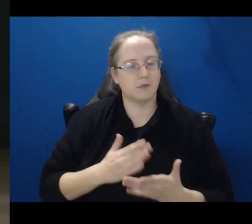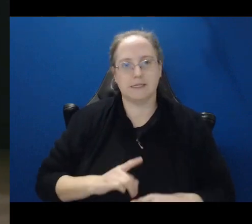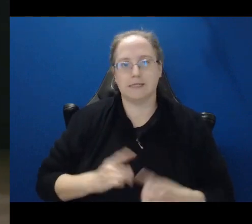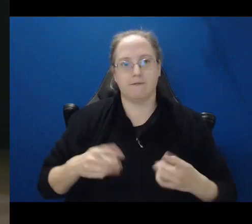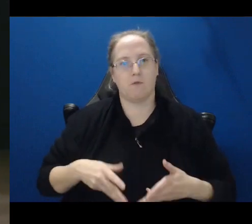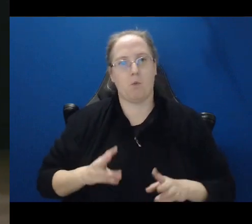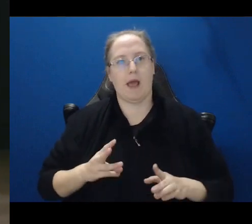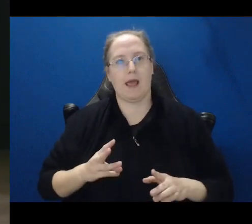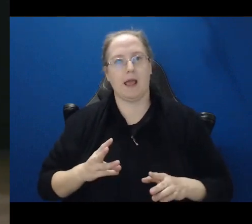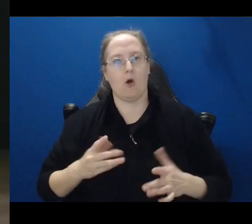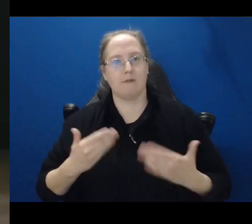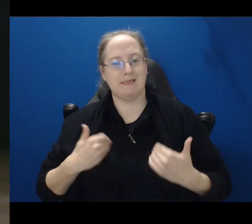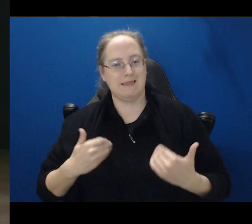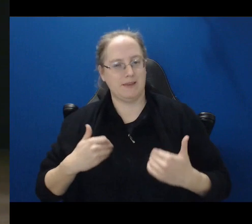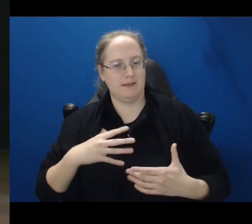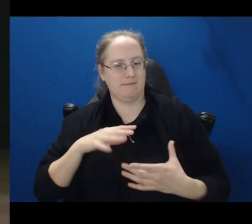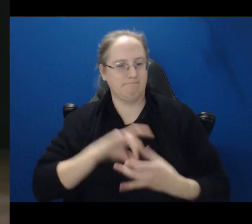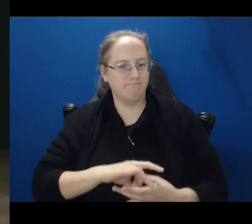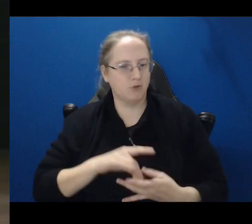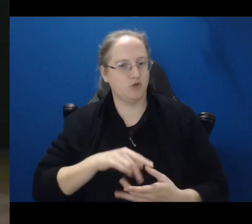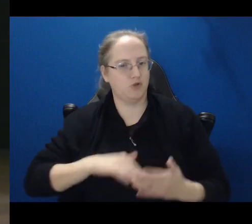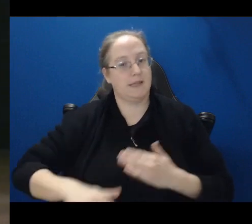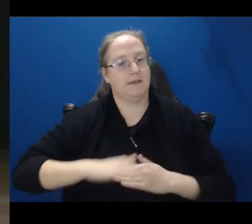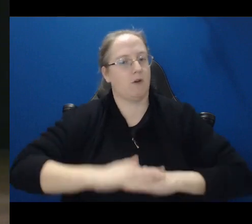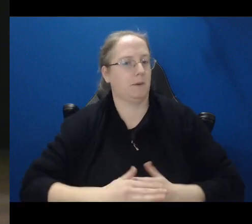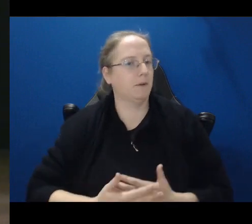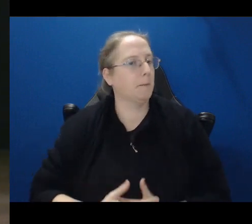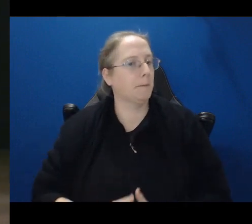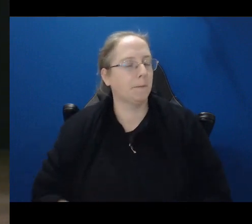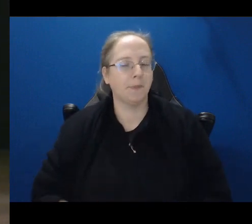this place, and I think that